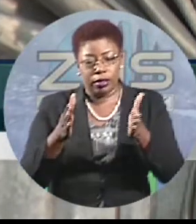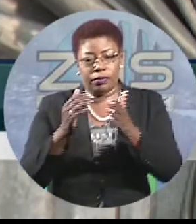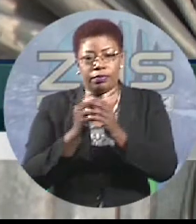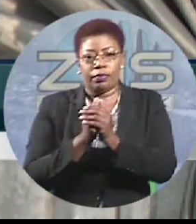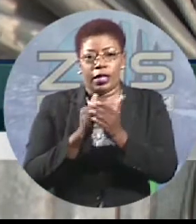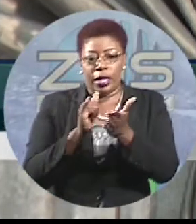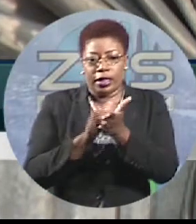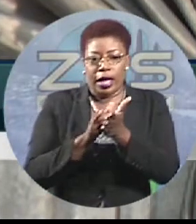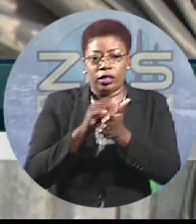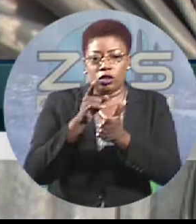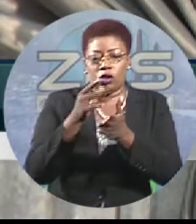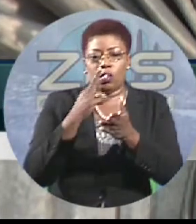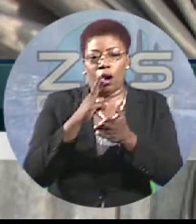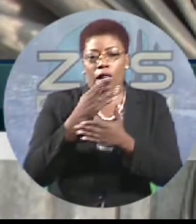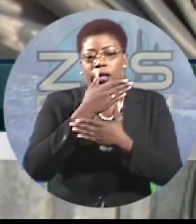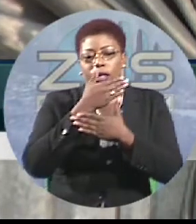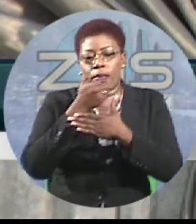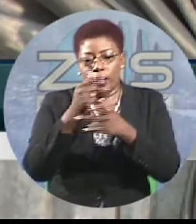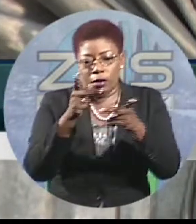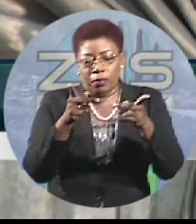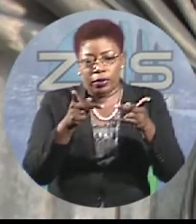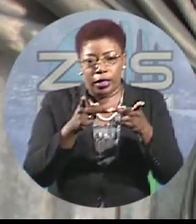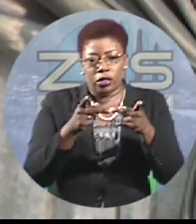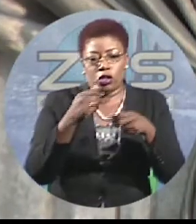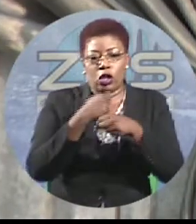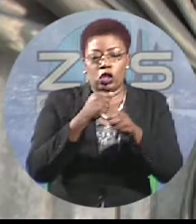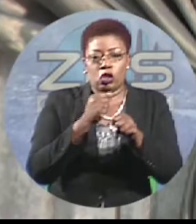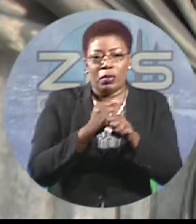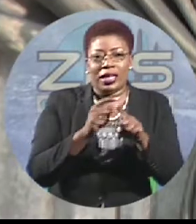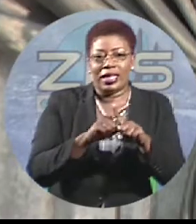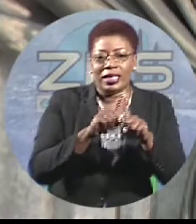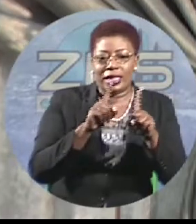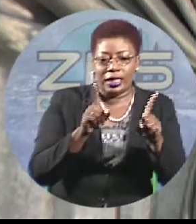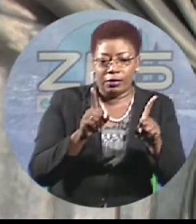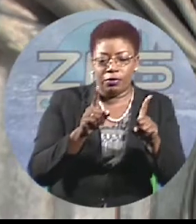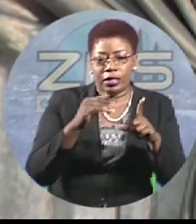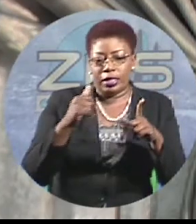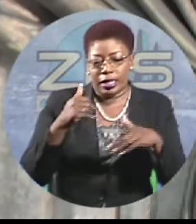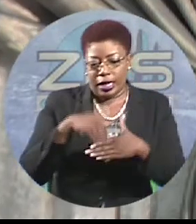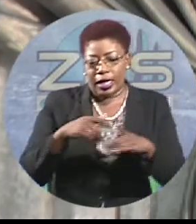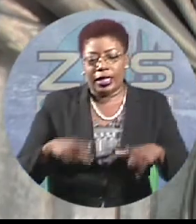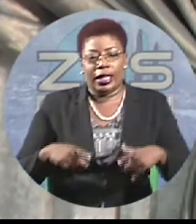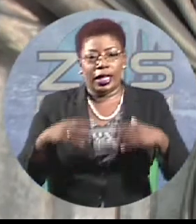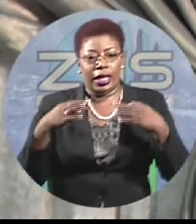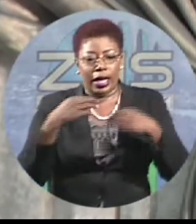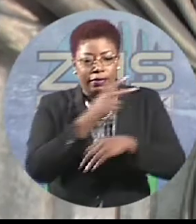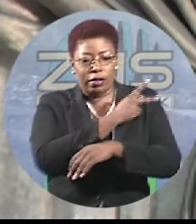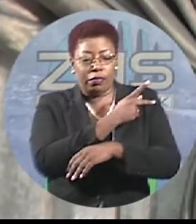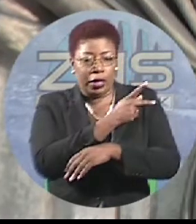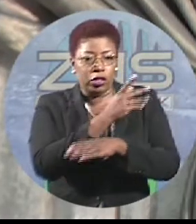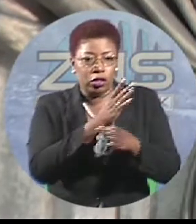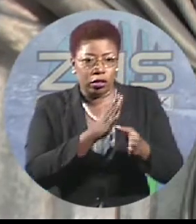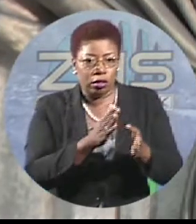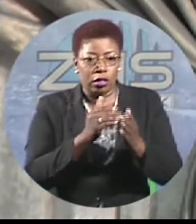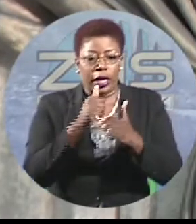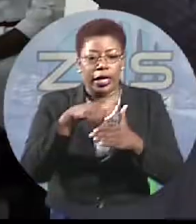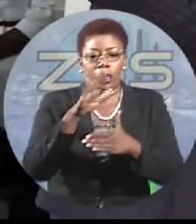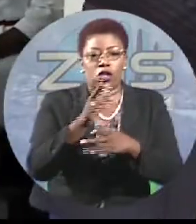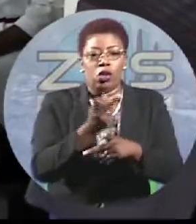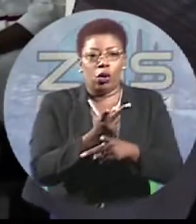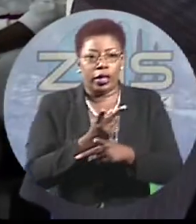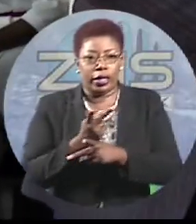is that you are now in a better position to make a difference in the lives of the patients placed in your